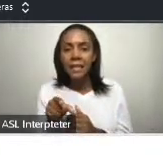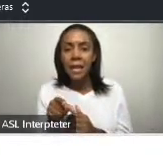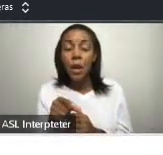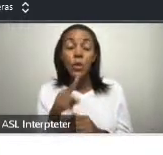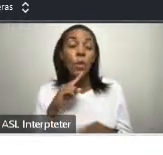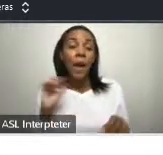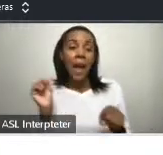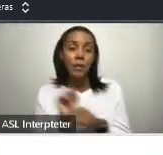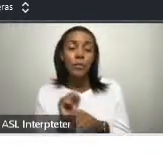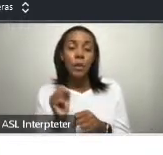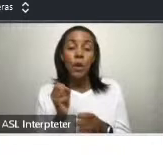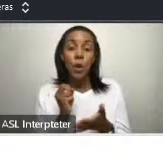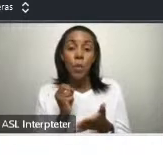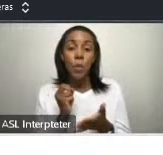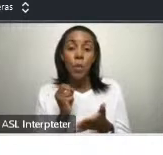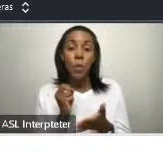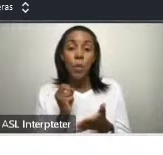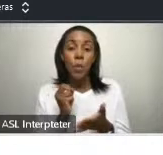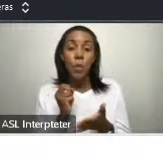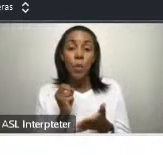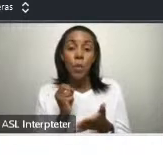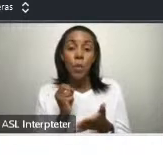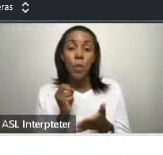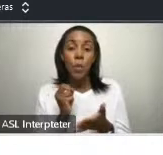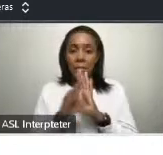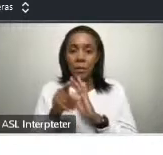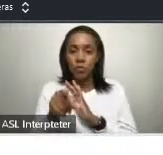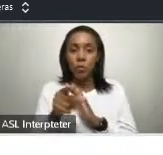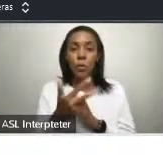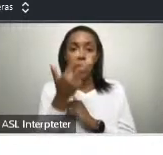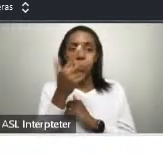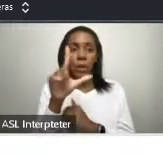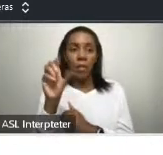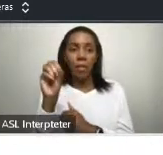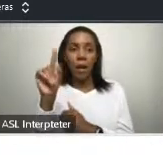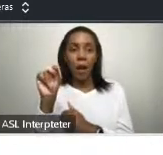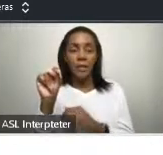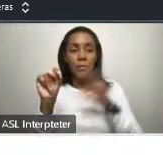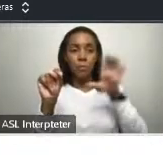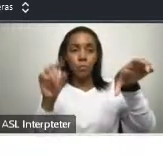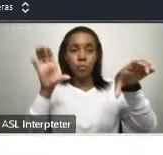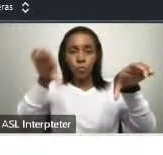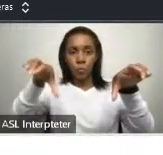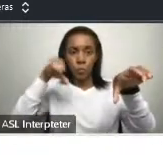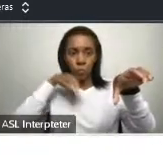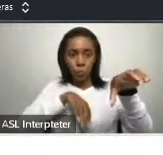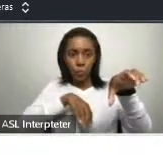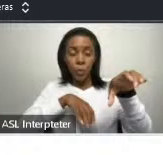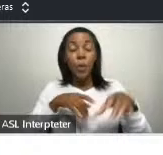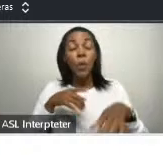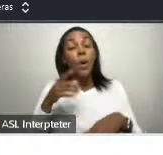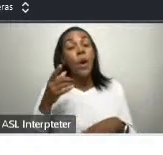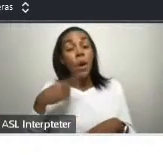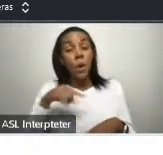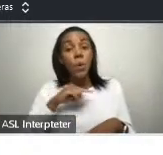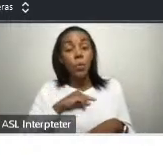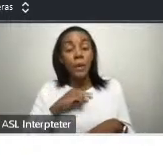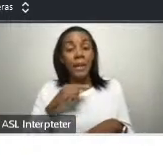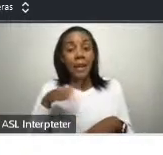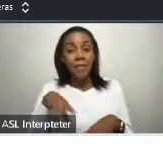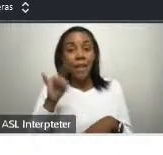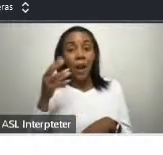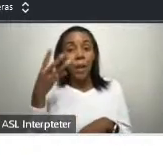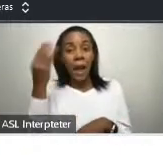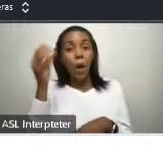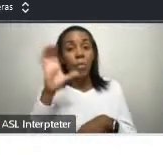actually be approving is this graphic that shows where those 3 lots are. We did discover that a portion of the church